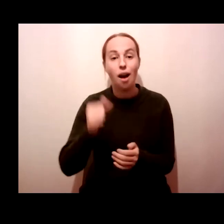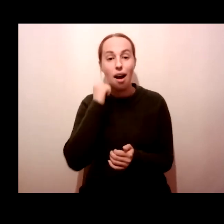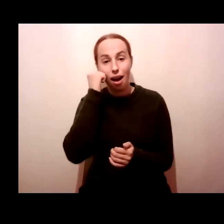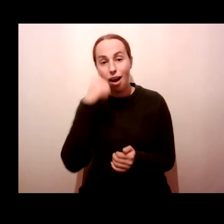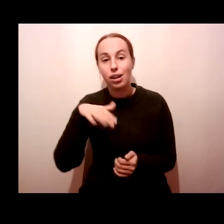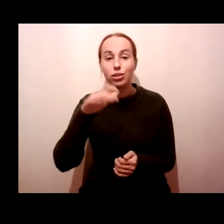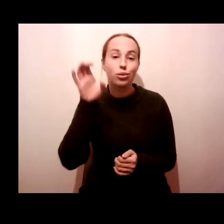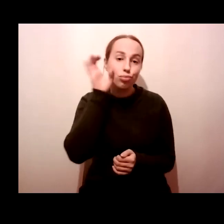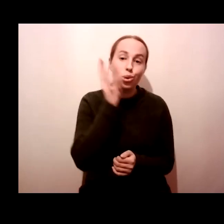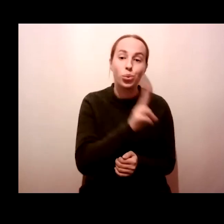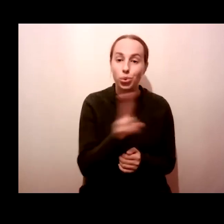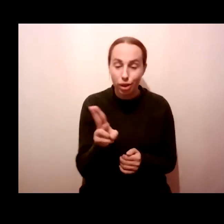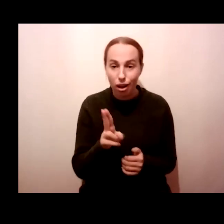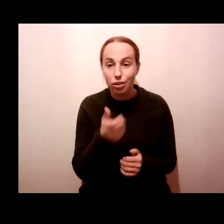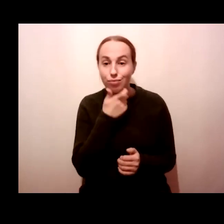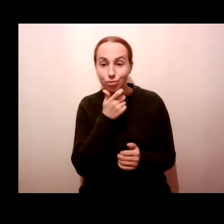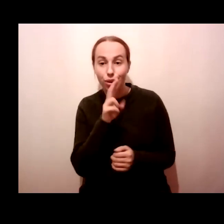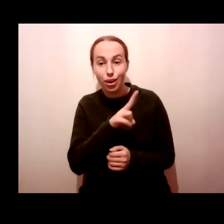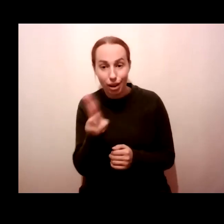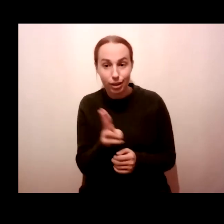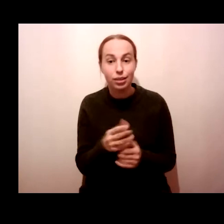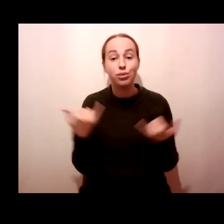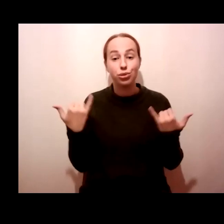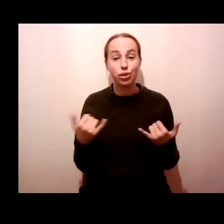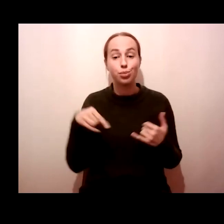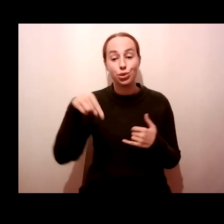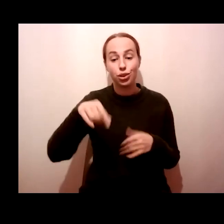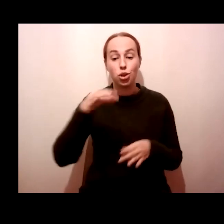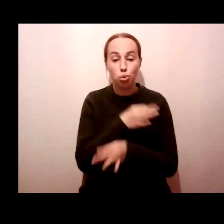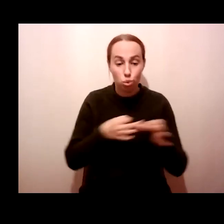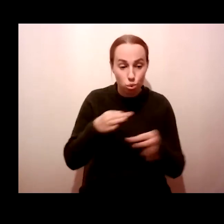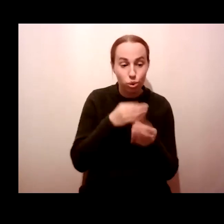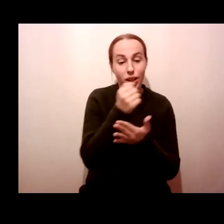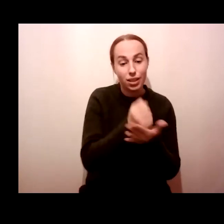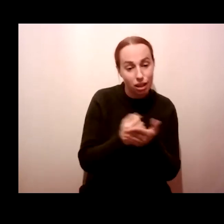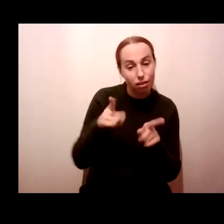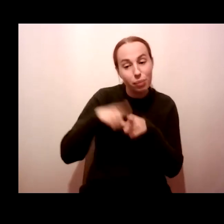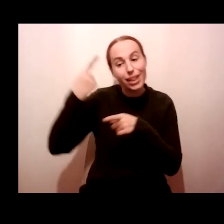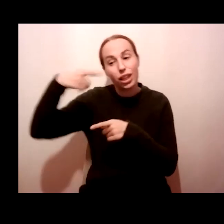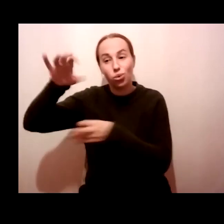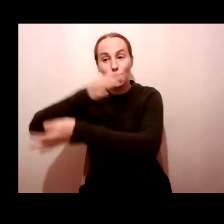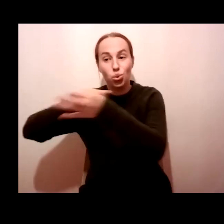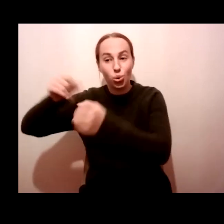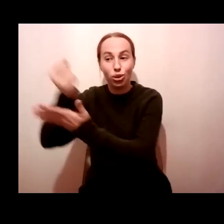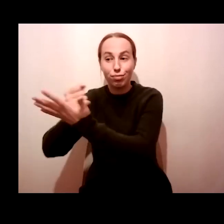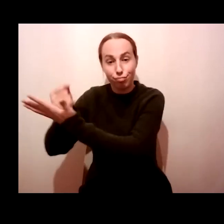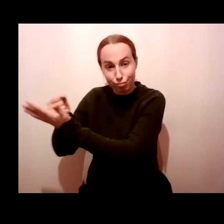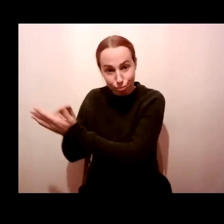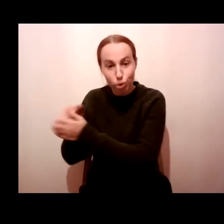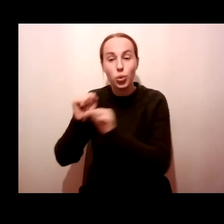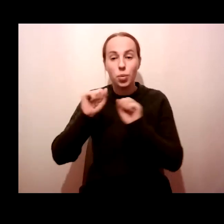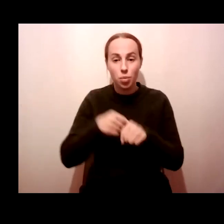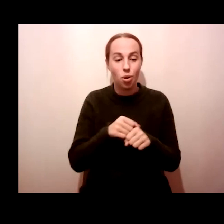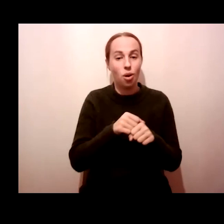inform you in our comments. Thank you very much. Thank you for presentations. Thank you for listening. You'll be able to listen to